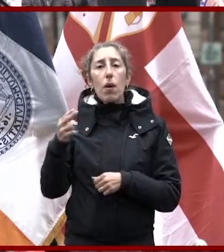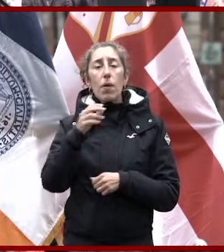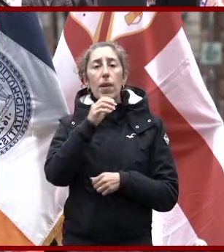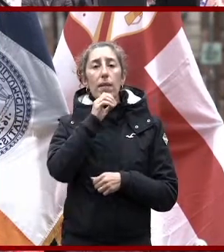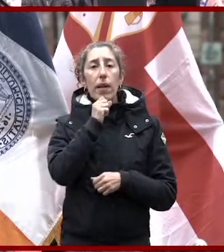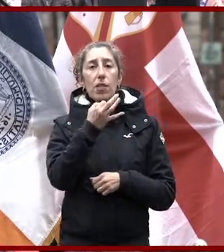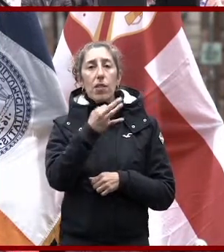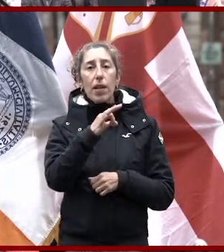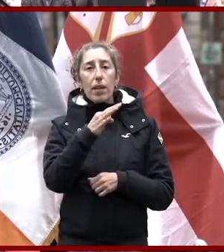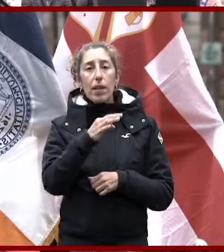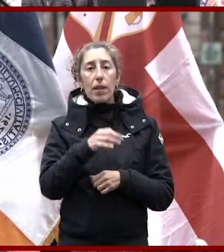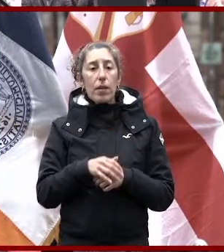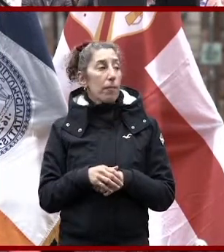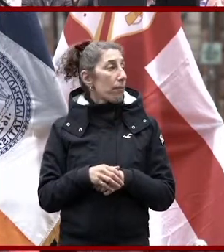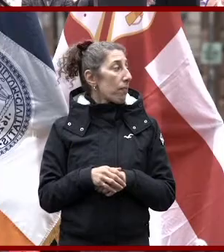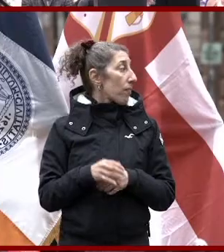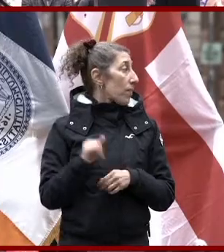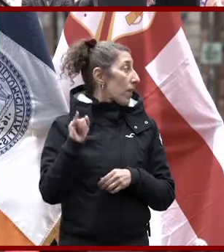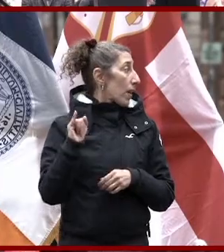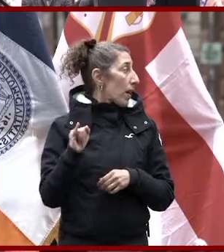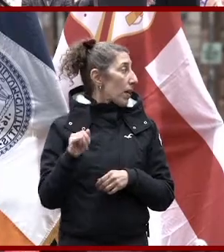Ida Kanowitz, age 18,